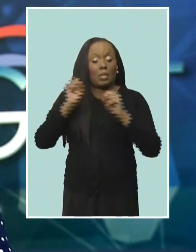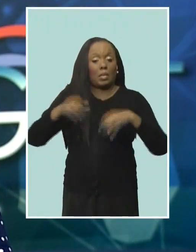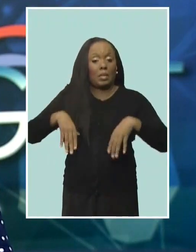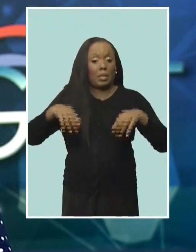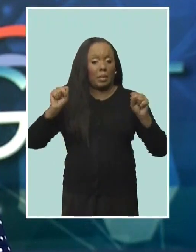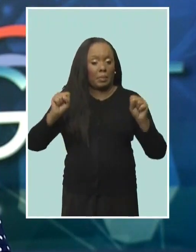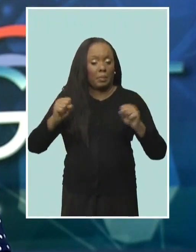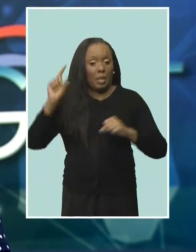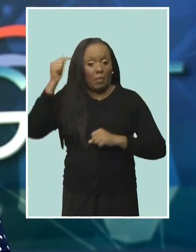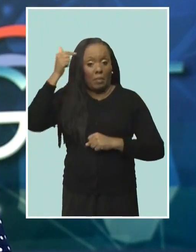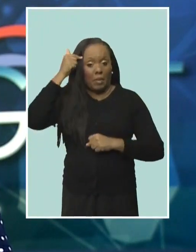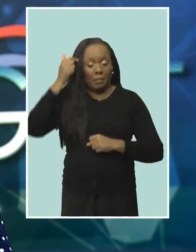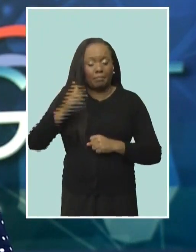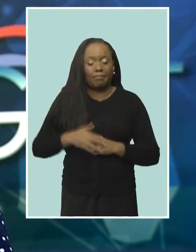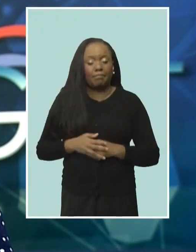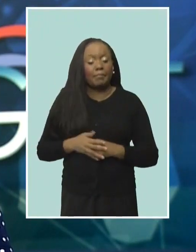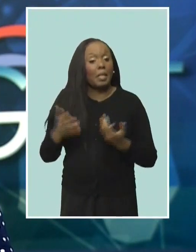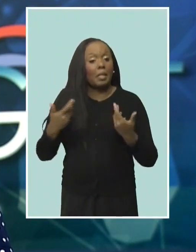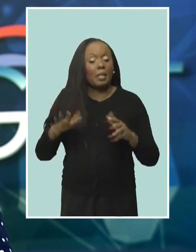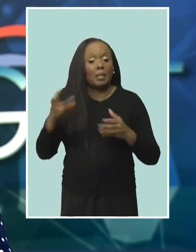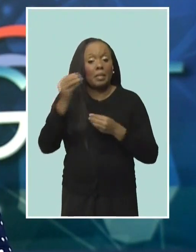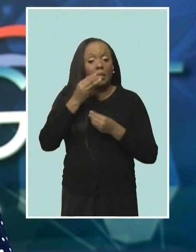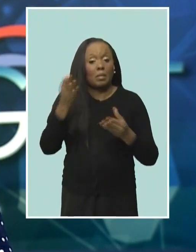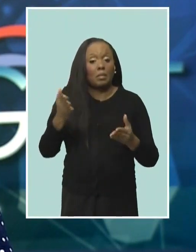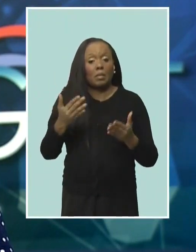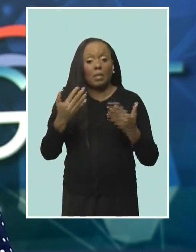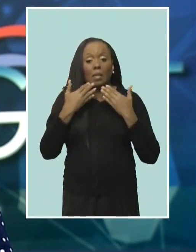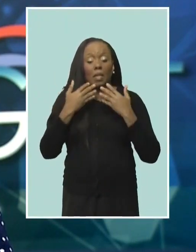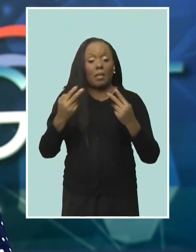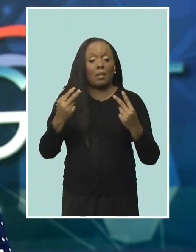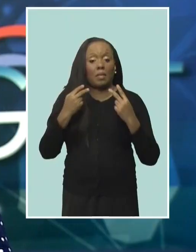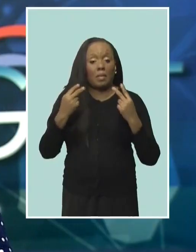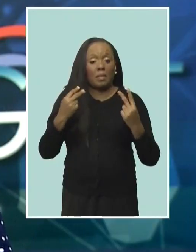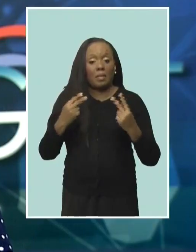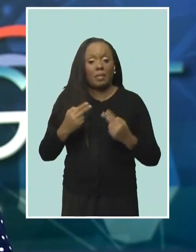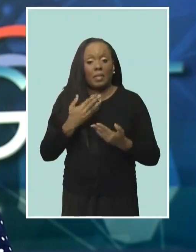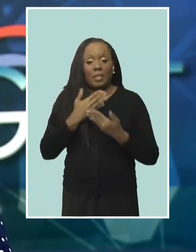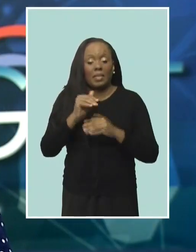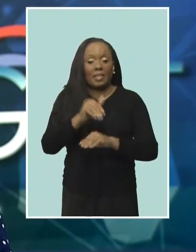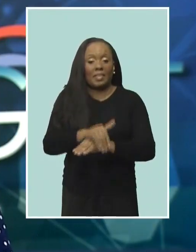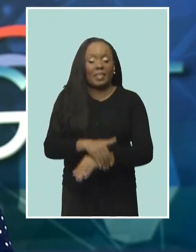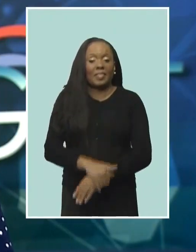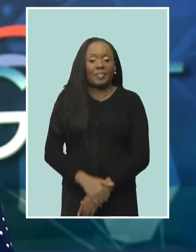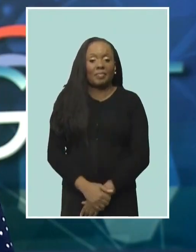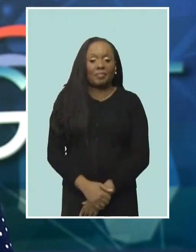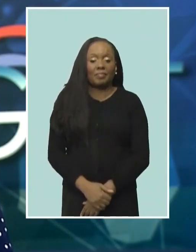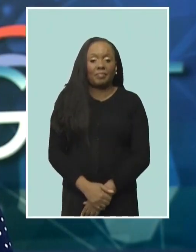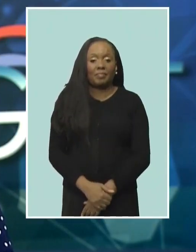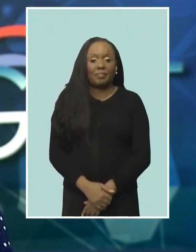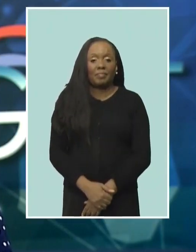Well, that's our news for tonight. On behalf of the entire team, thank you so much for tuning in. Good night.